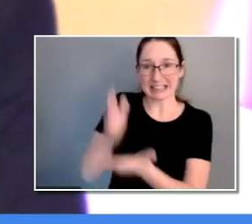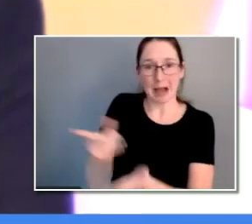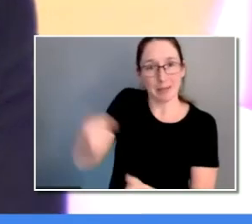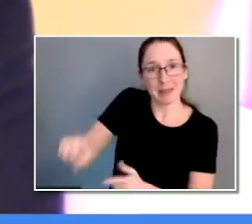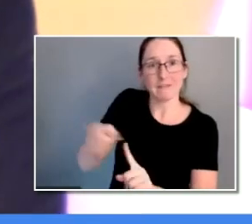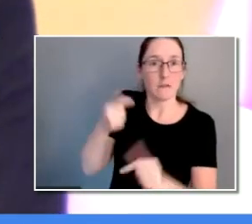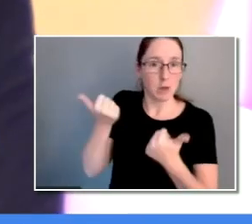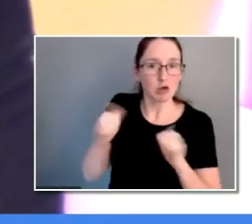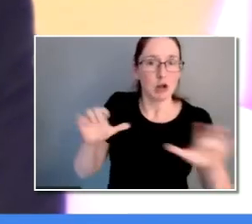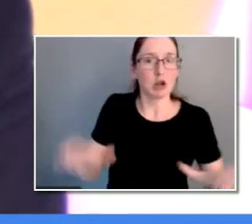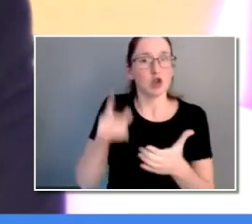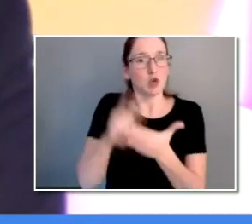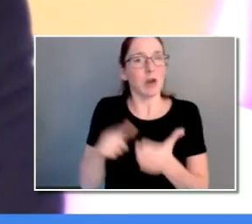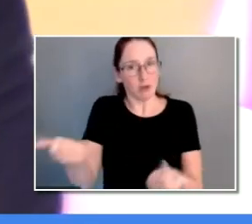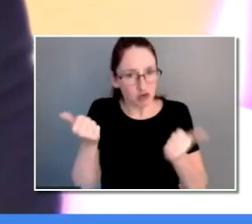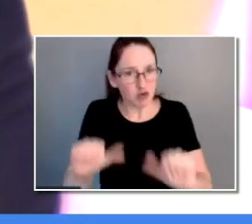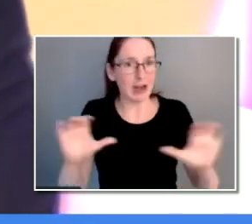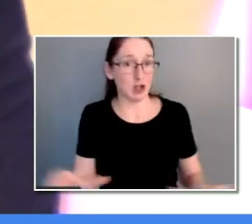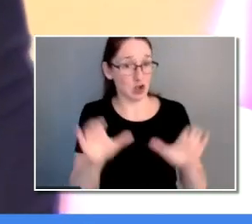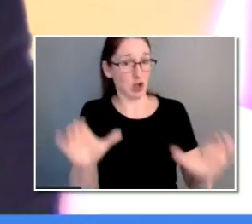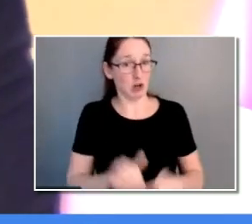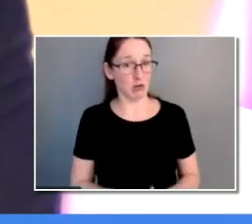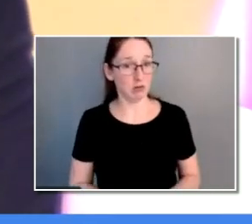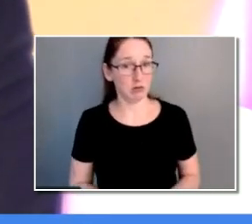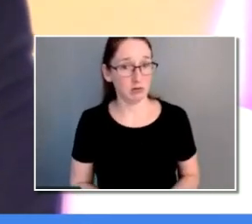to do what they're trying to do.